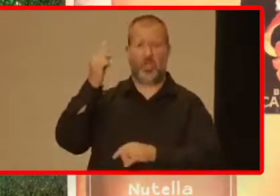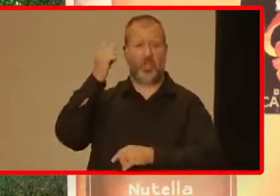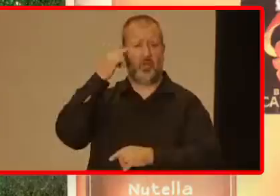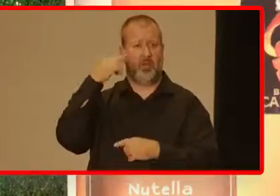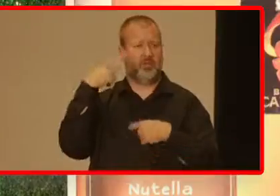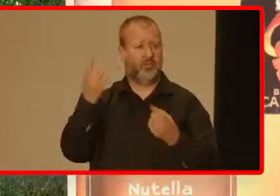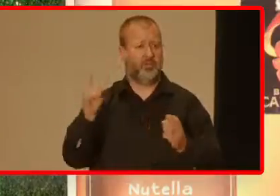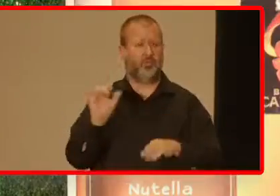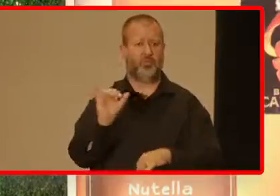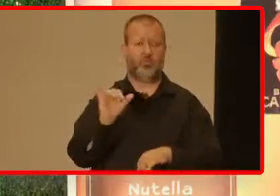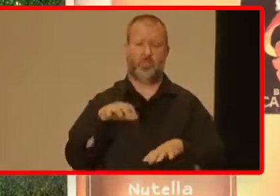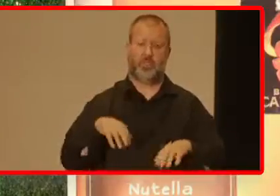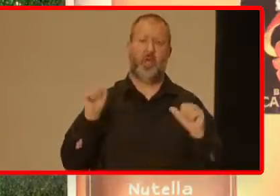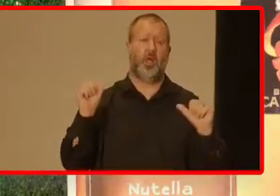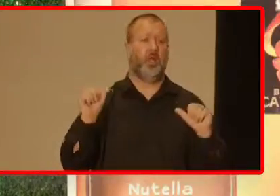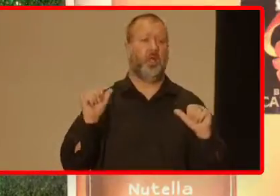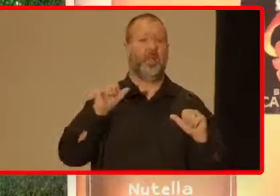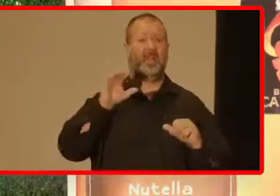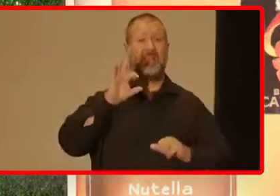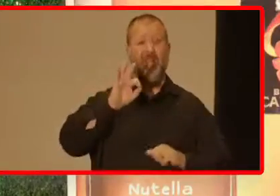done too?